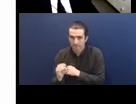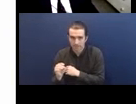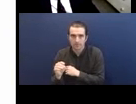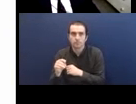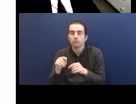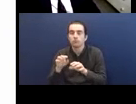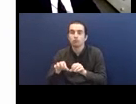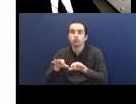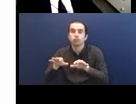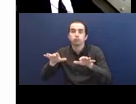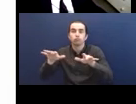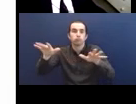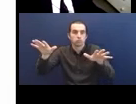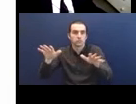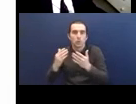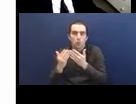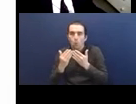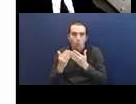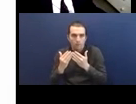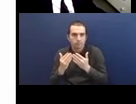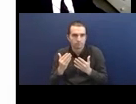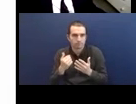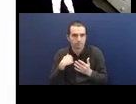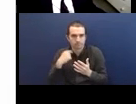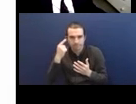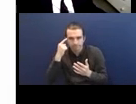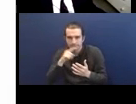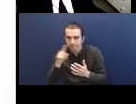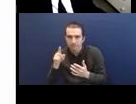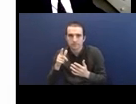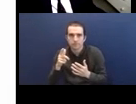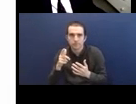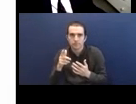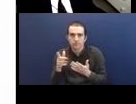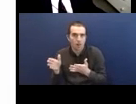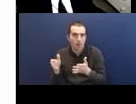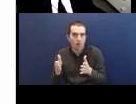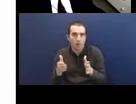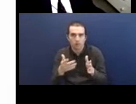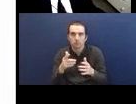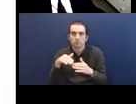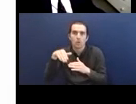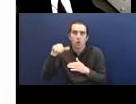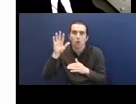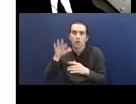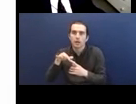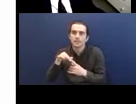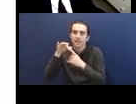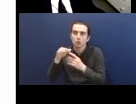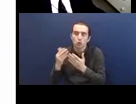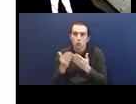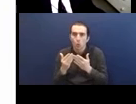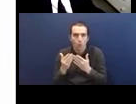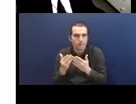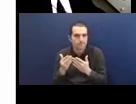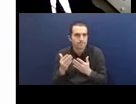there. Okay, I'm going to move on. Thanks for that. But it gets you to think. And if you want to do the same activity, the film on